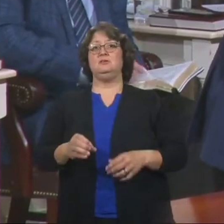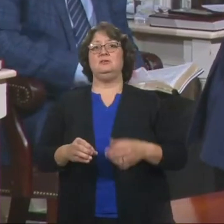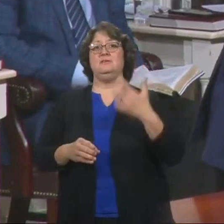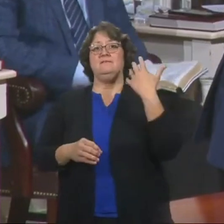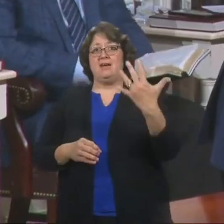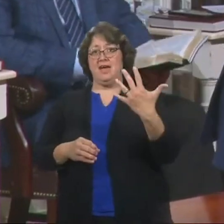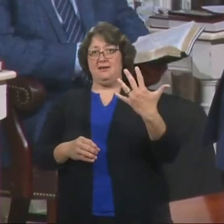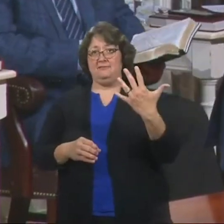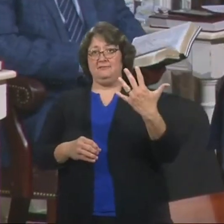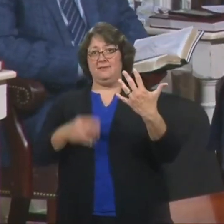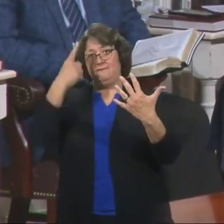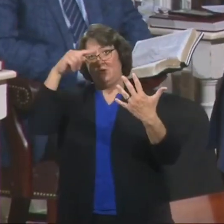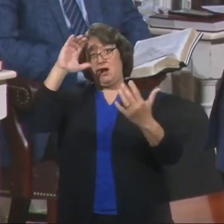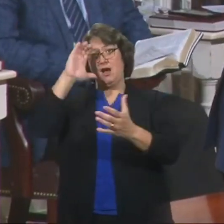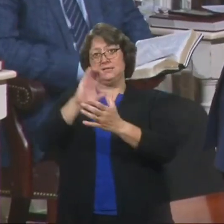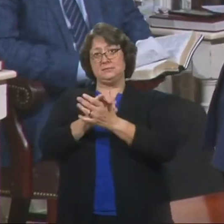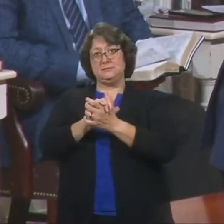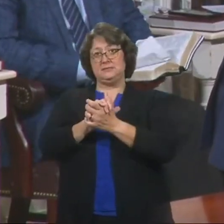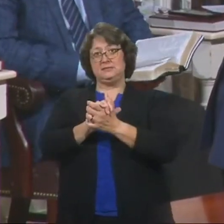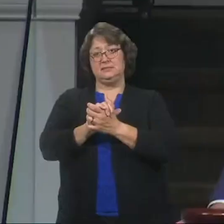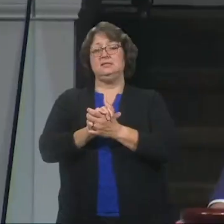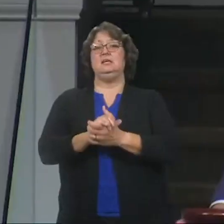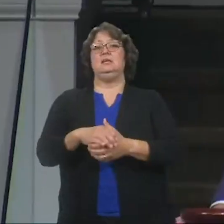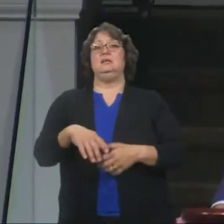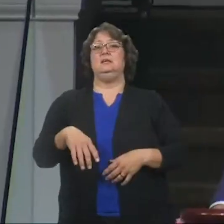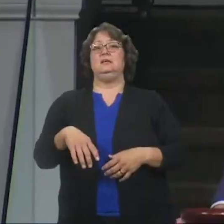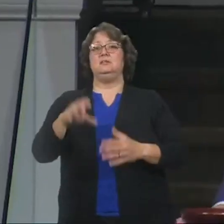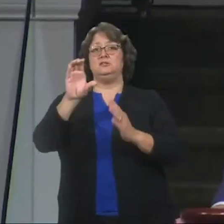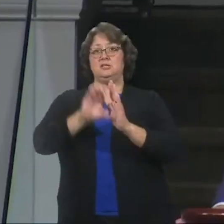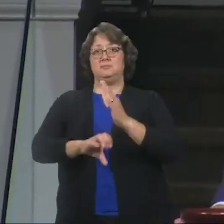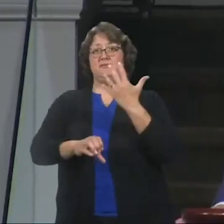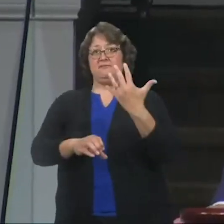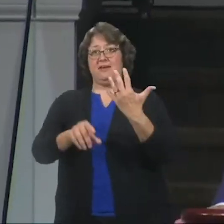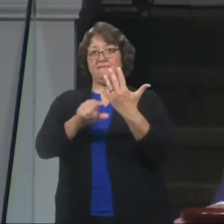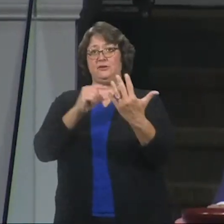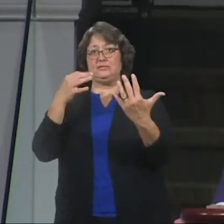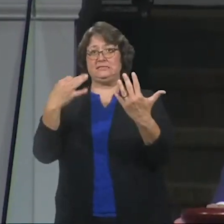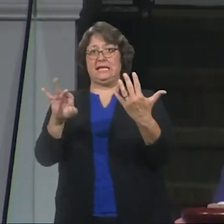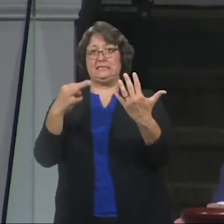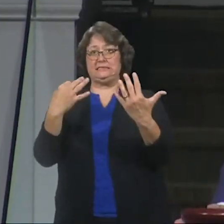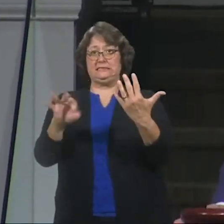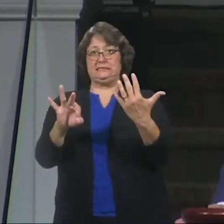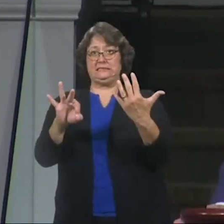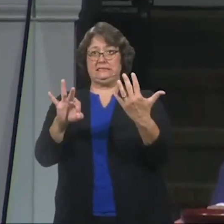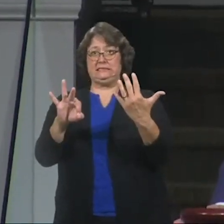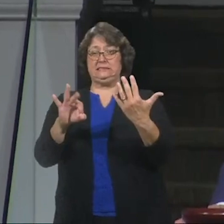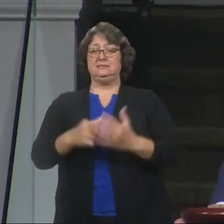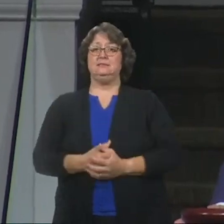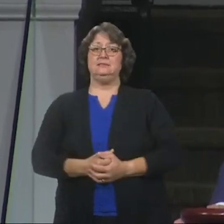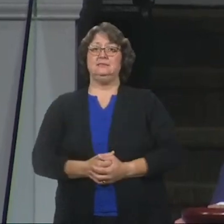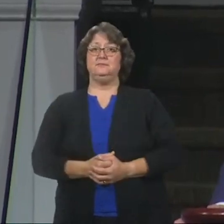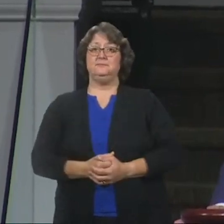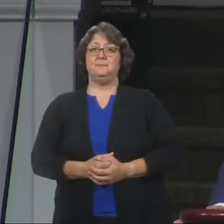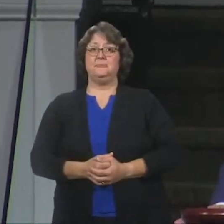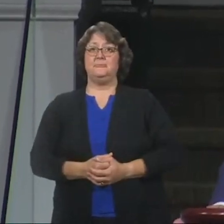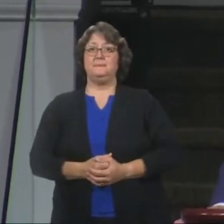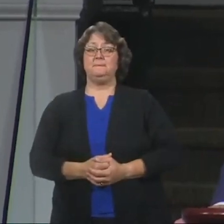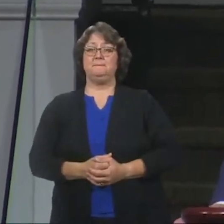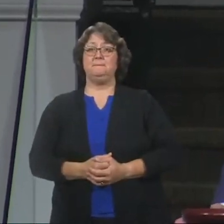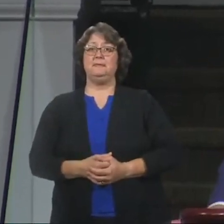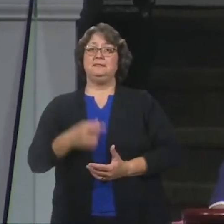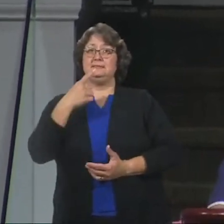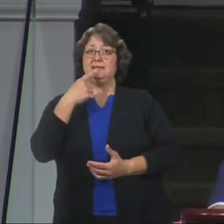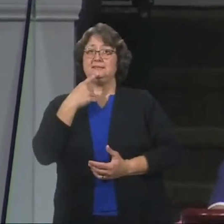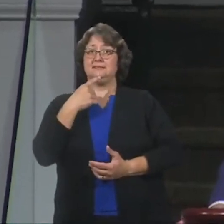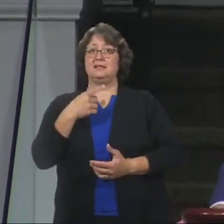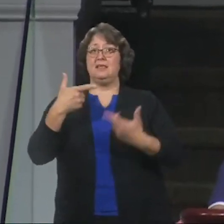is primarily for the husbands. But look at chapter 5. Let's look, if we can, please, at verse number 19. And verse 19